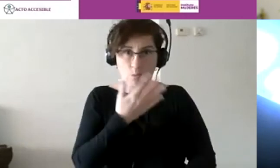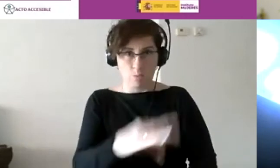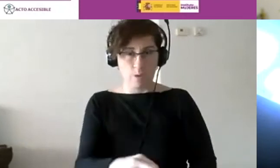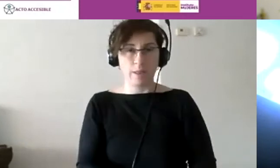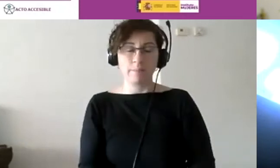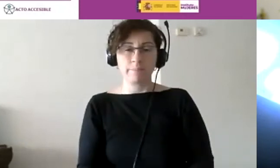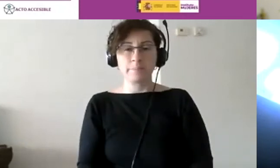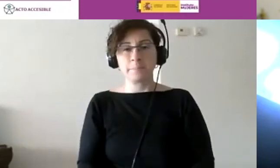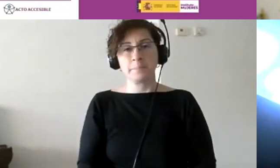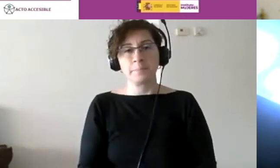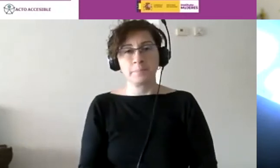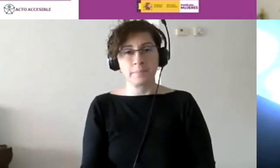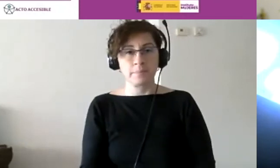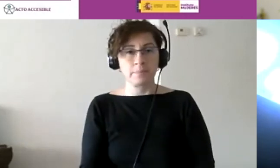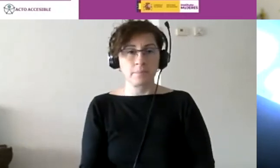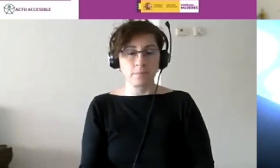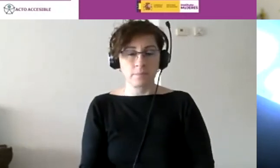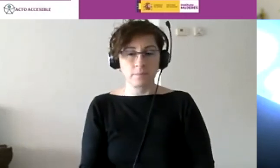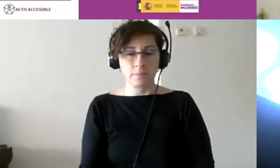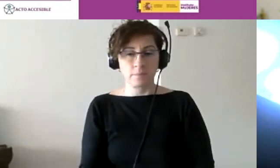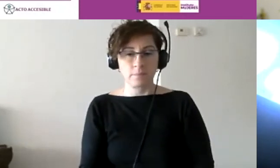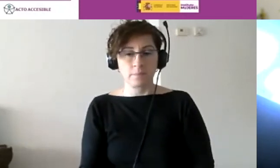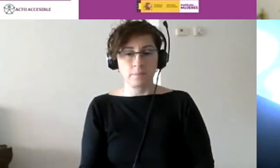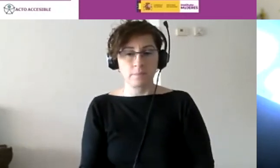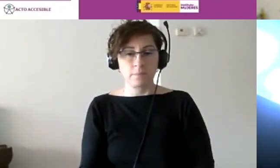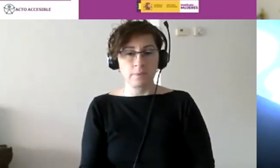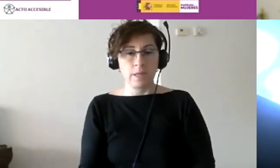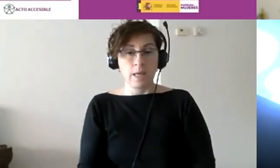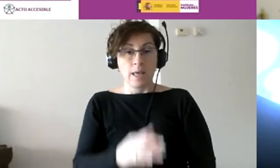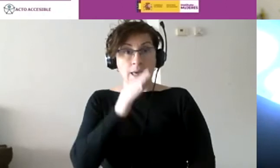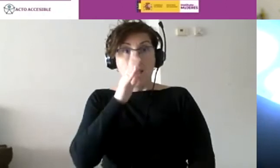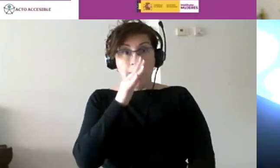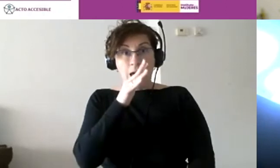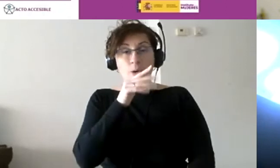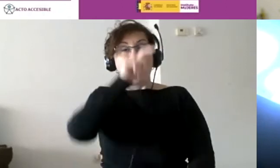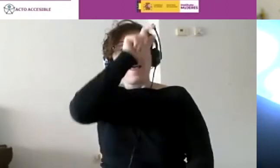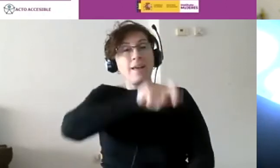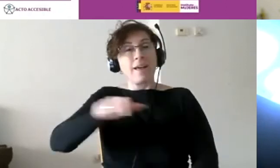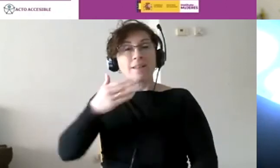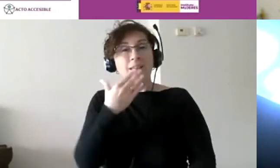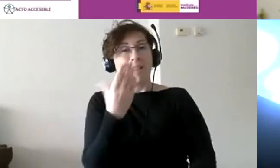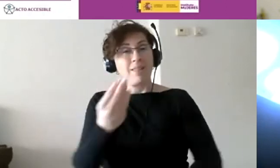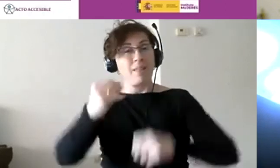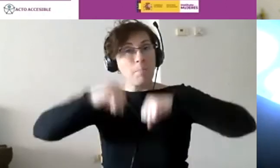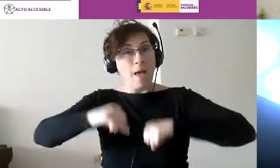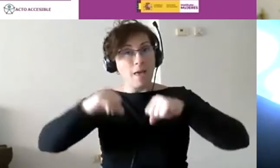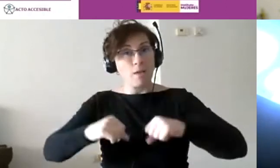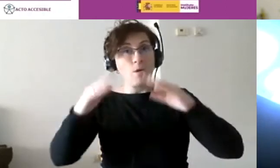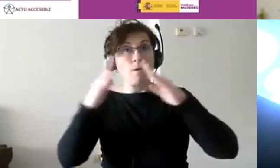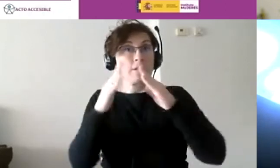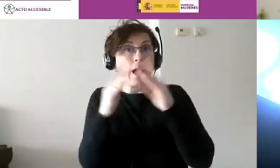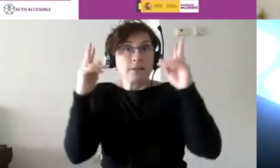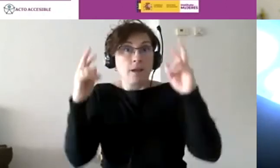stayed at home and have no possibility to walk by legs to a shop next door. That's